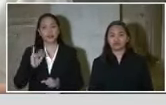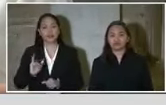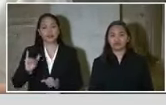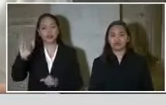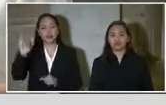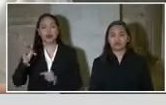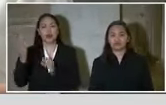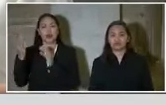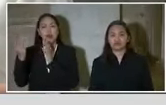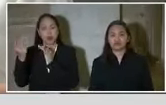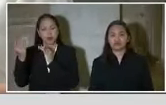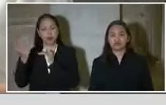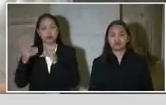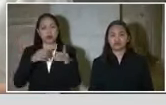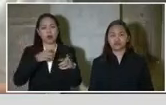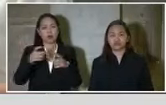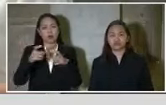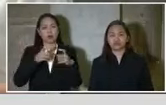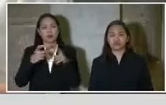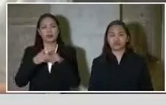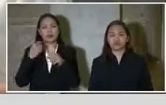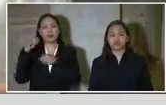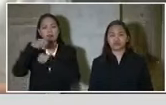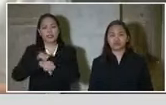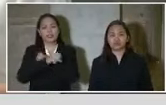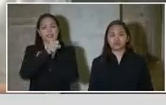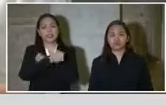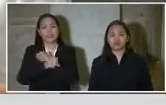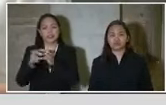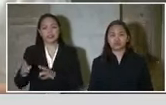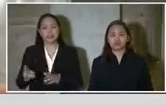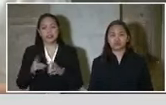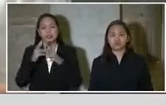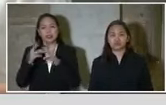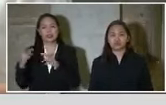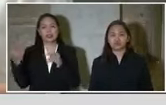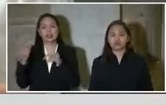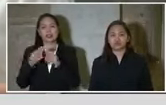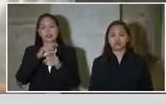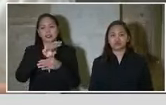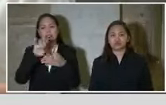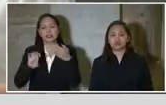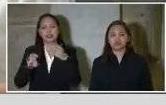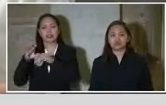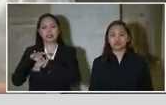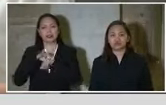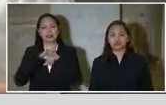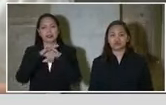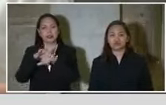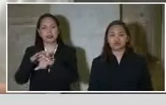from sea to sea, and from the river to the ends of the earth.